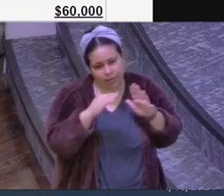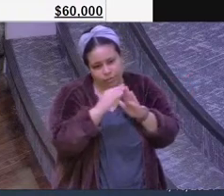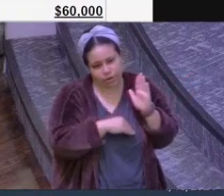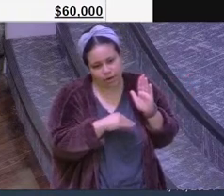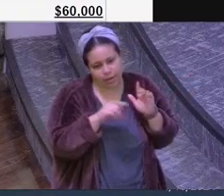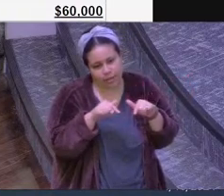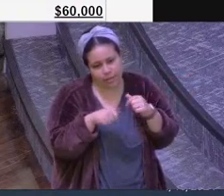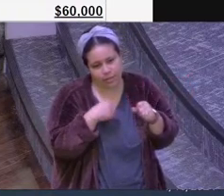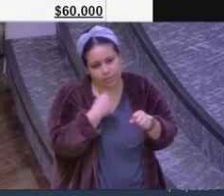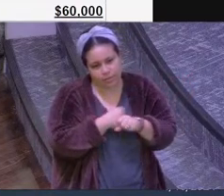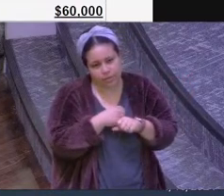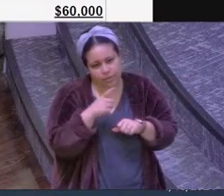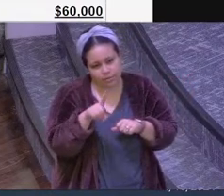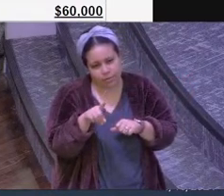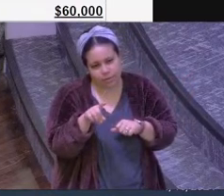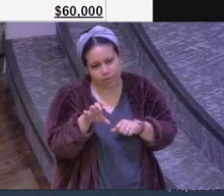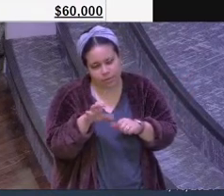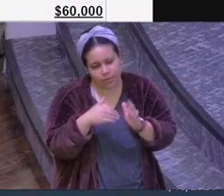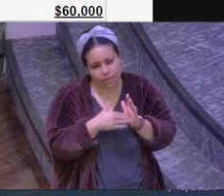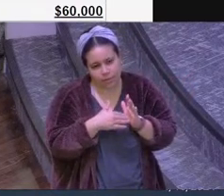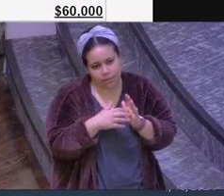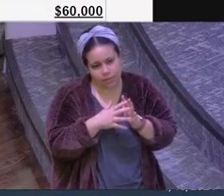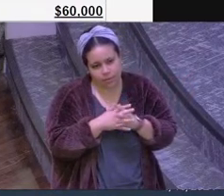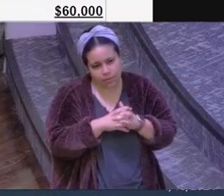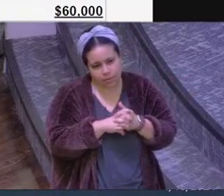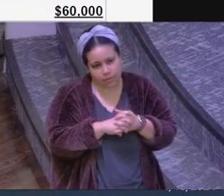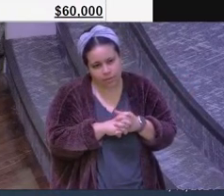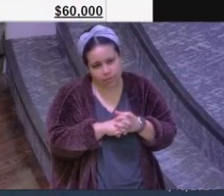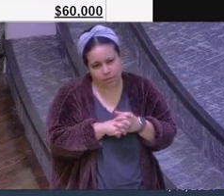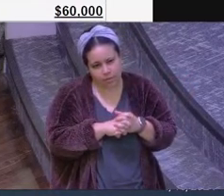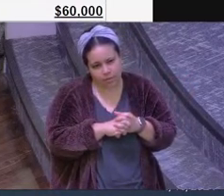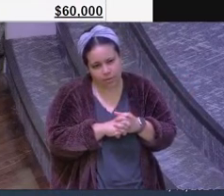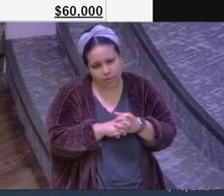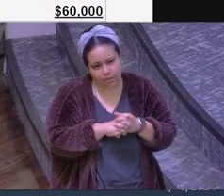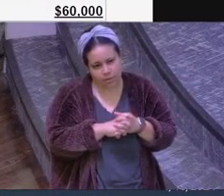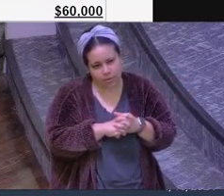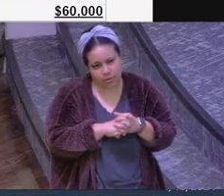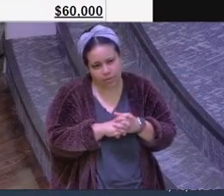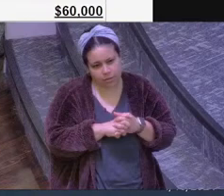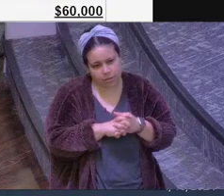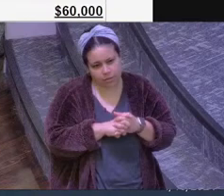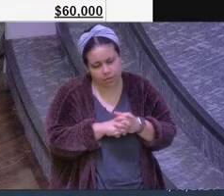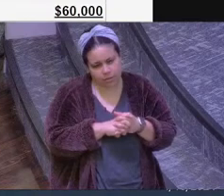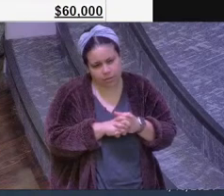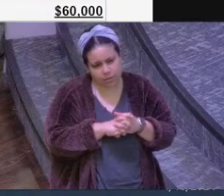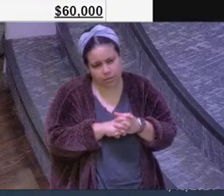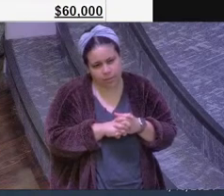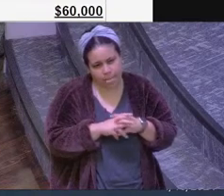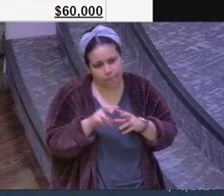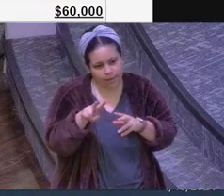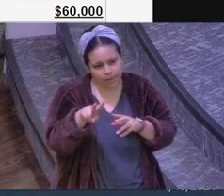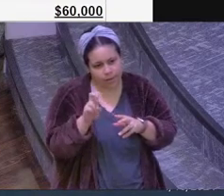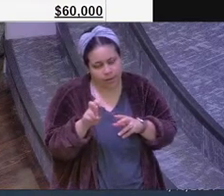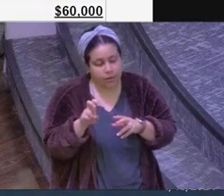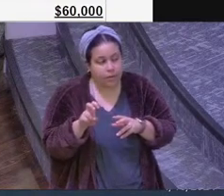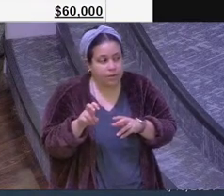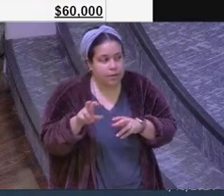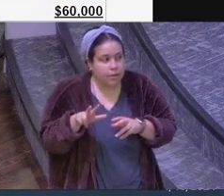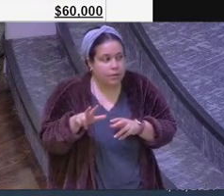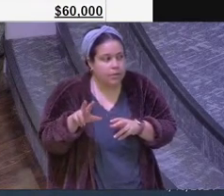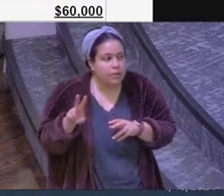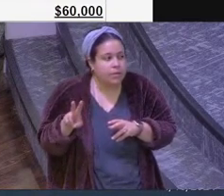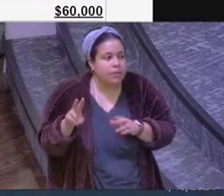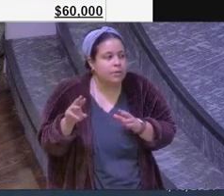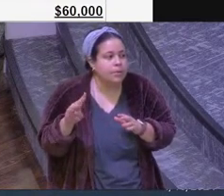around $100,000. So you can see the net projected revenue is almost $232 million,